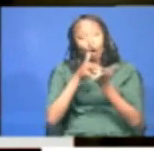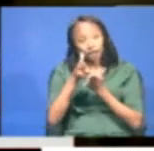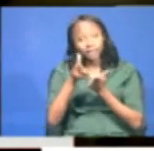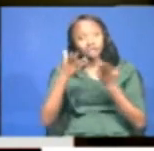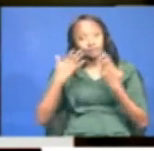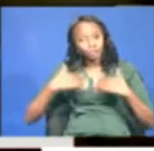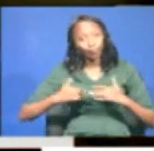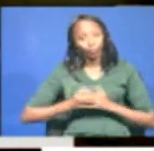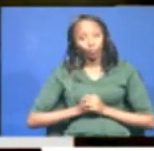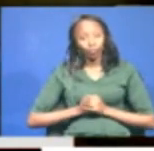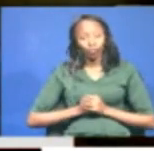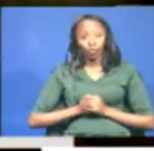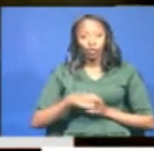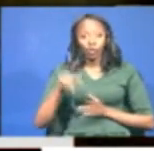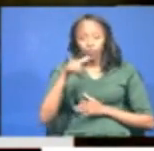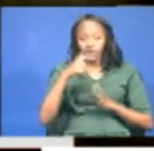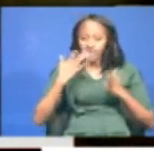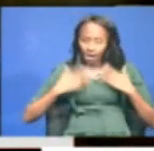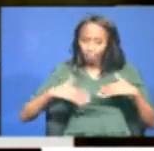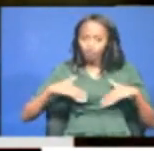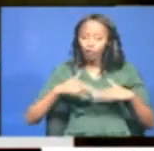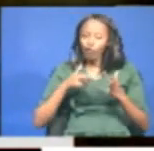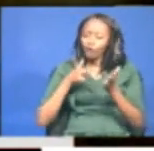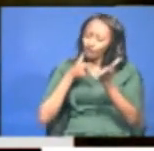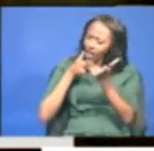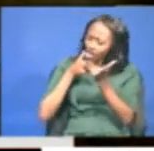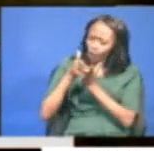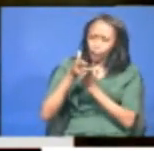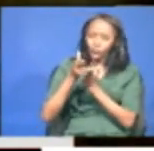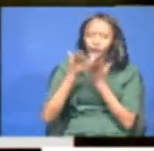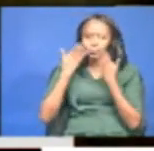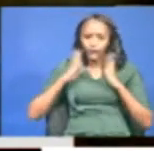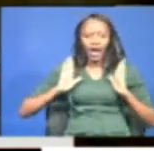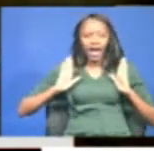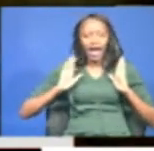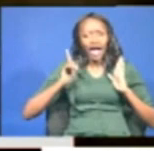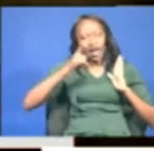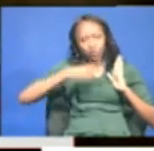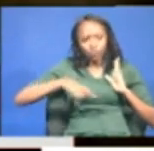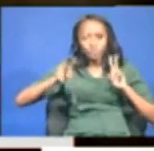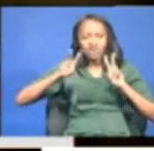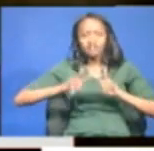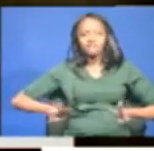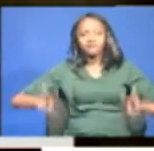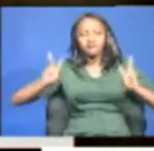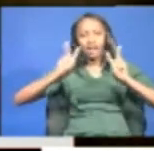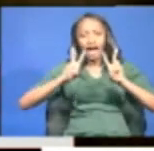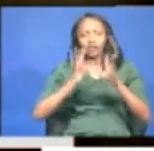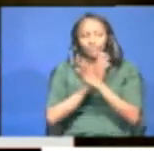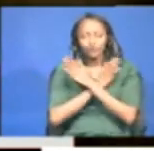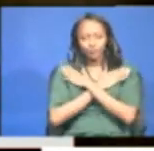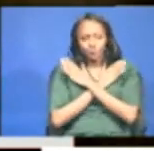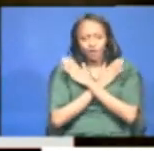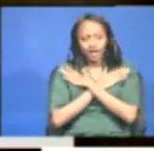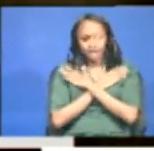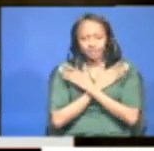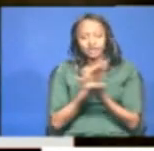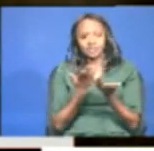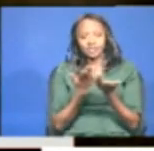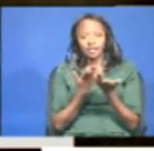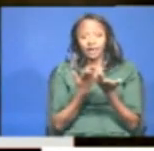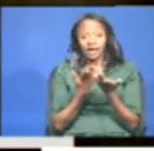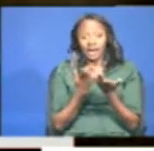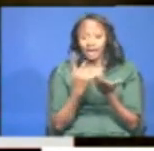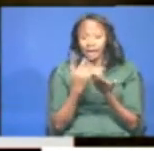we are people of integrity, and we value friendship. And I told you, if